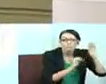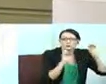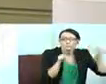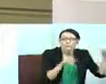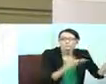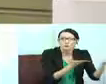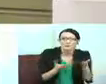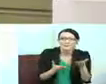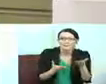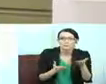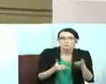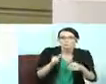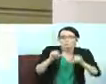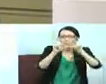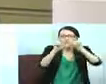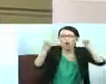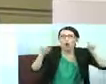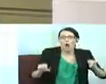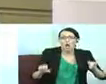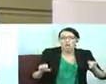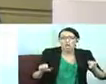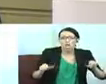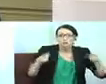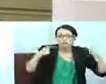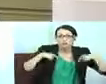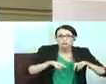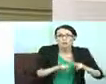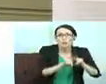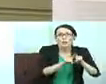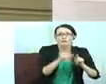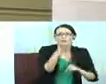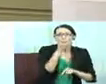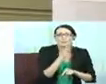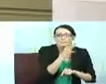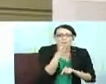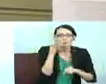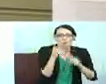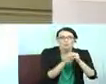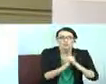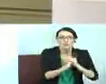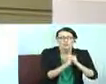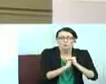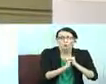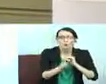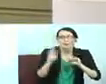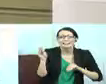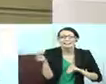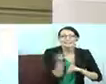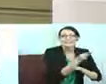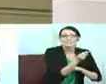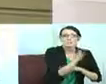worship. Or give it to a member of the vision team or to a board member.